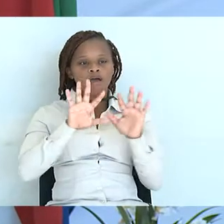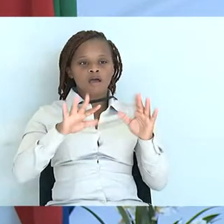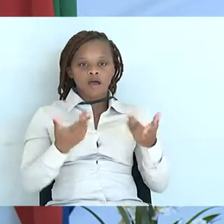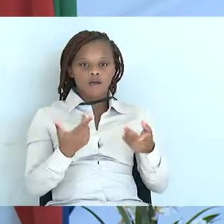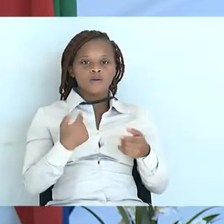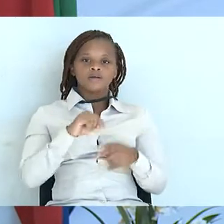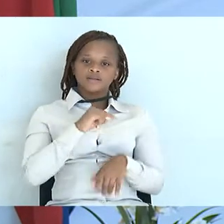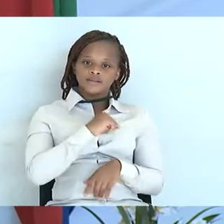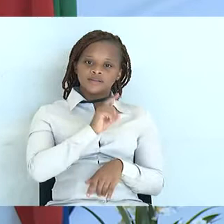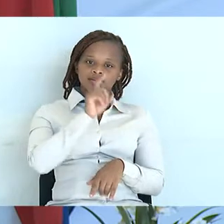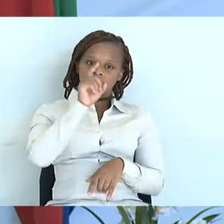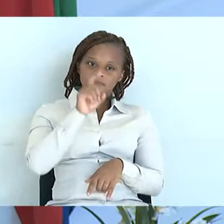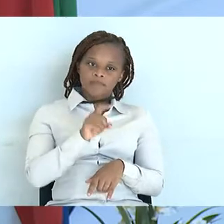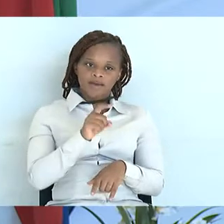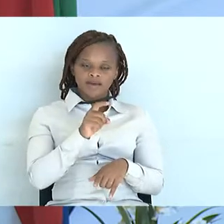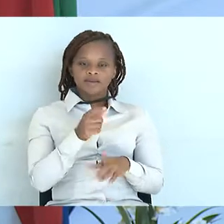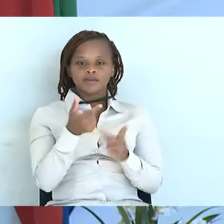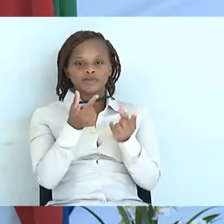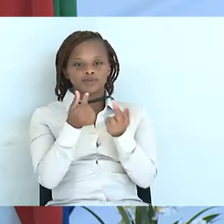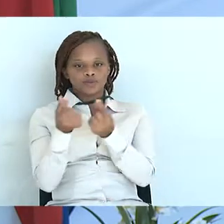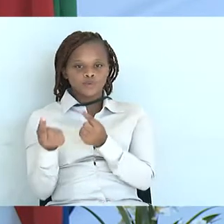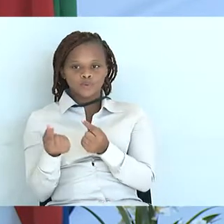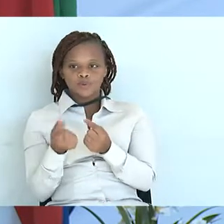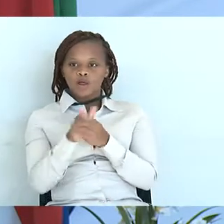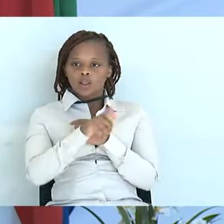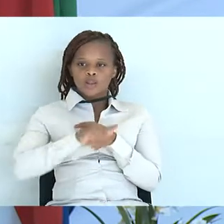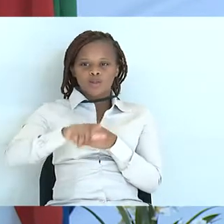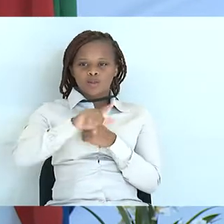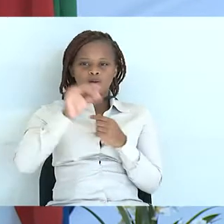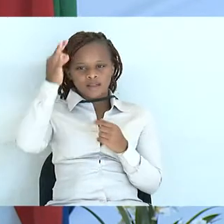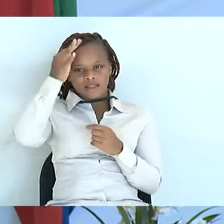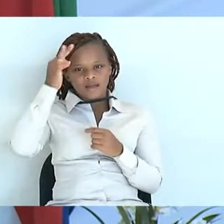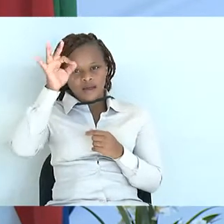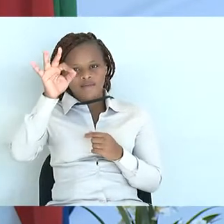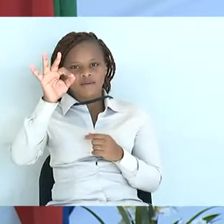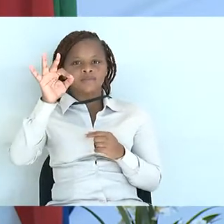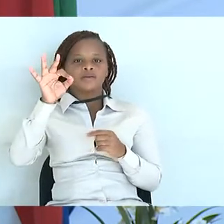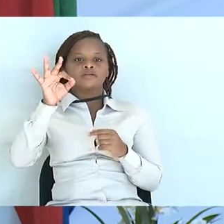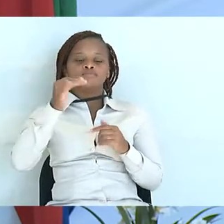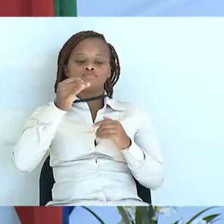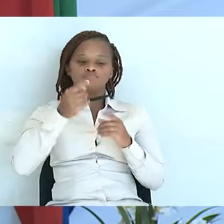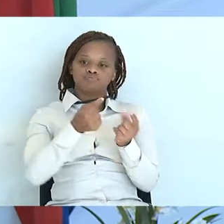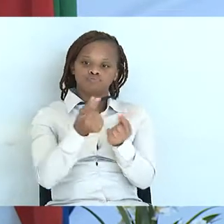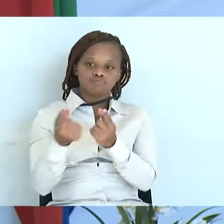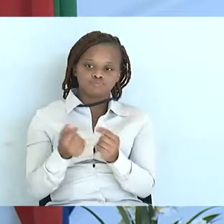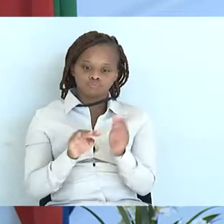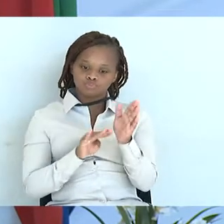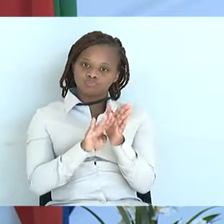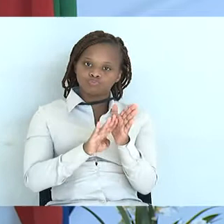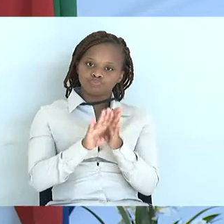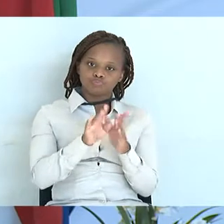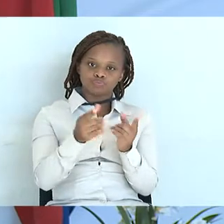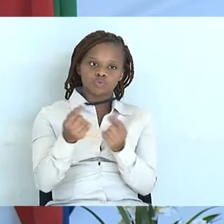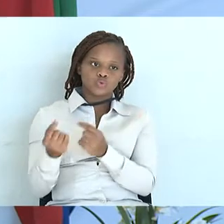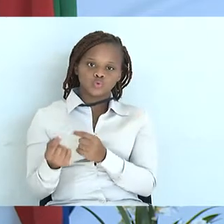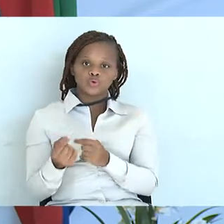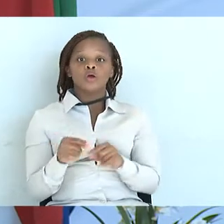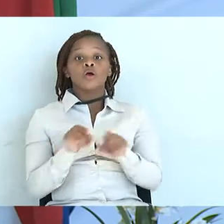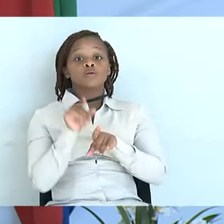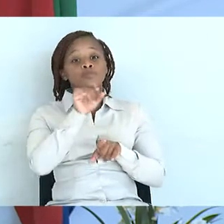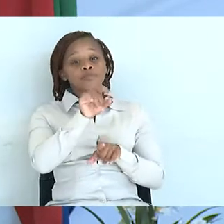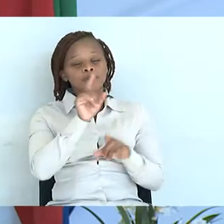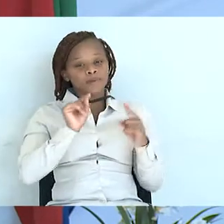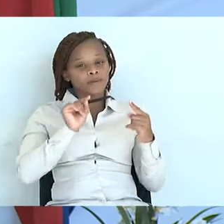and improve functioning of local government. So I've spoken to that point, which is very